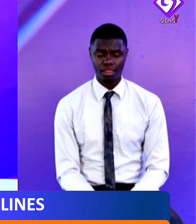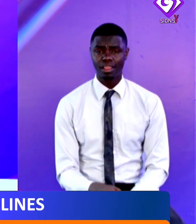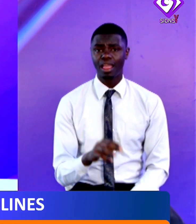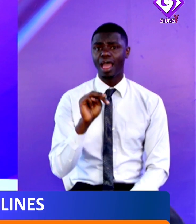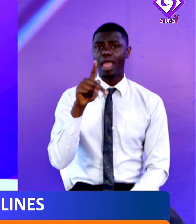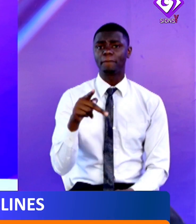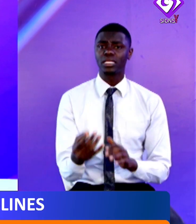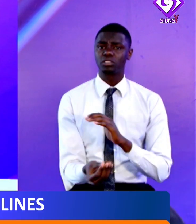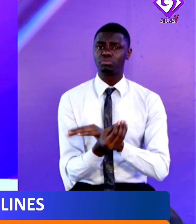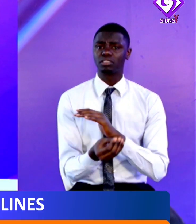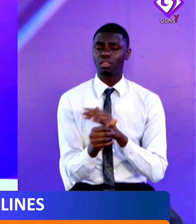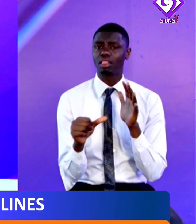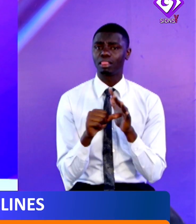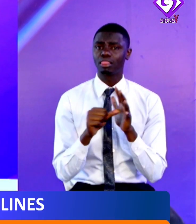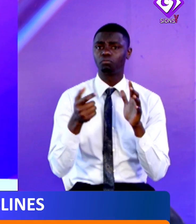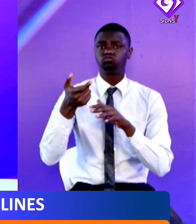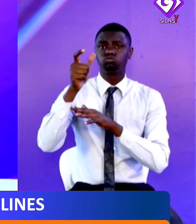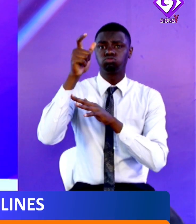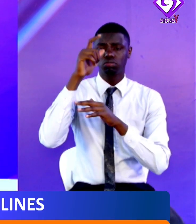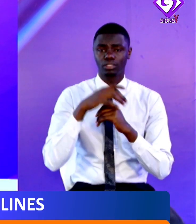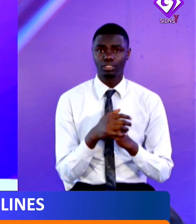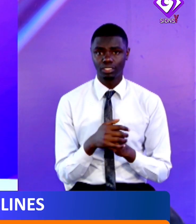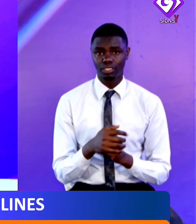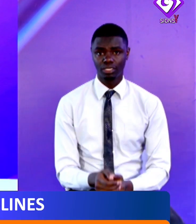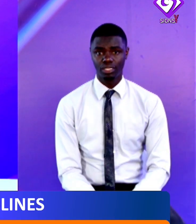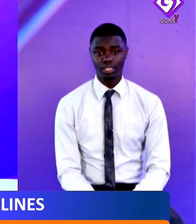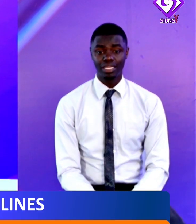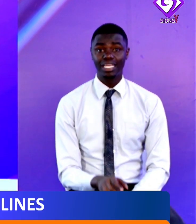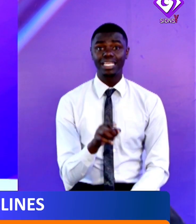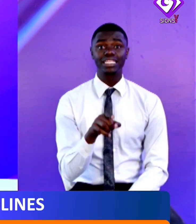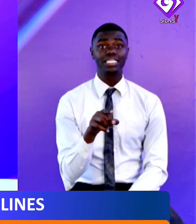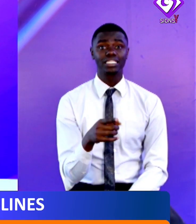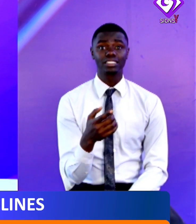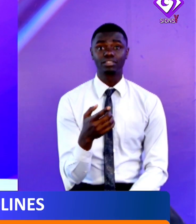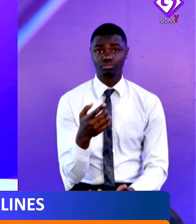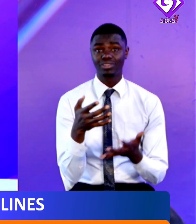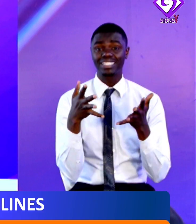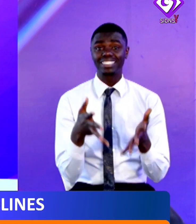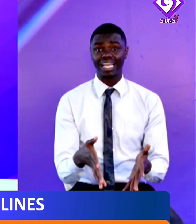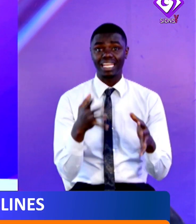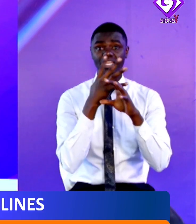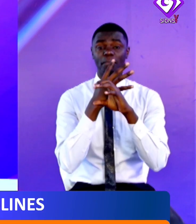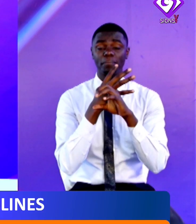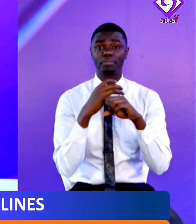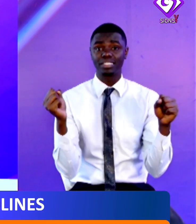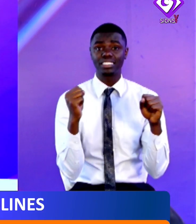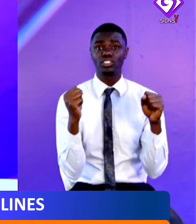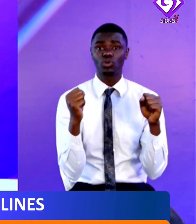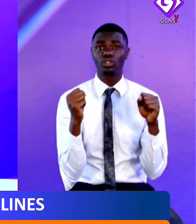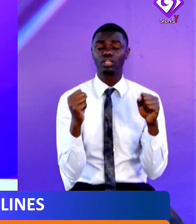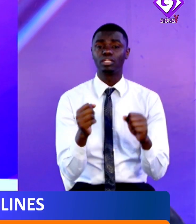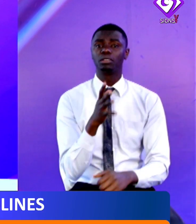MP's bribery scandal crisis. All right, this is now tied to the current Presidential Riot Act that he